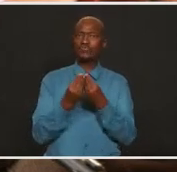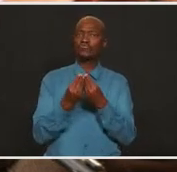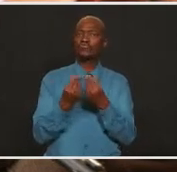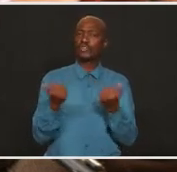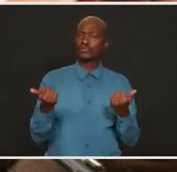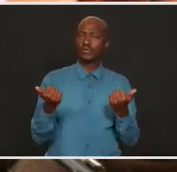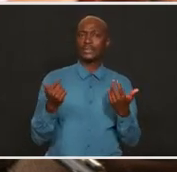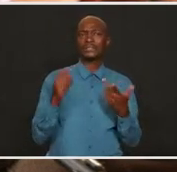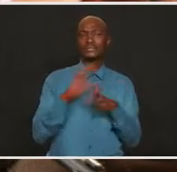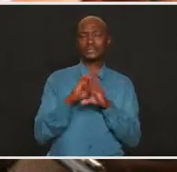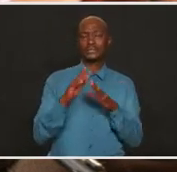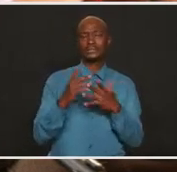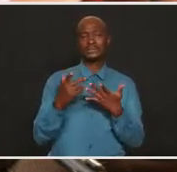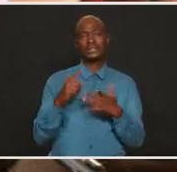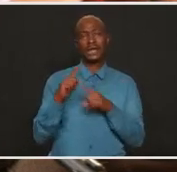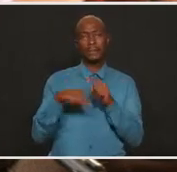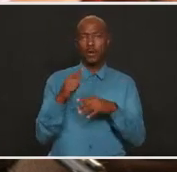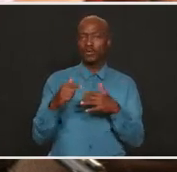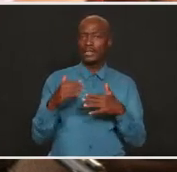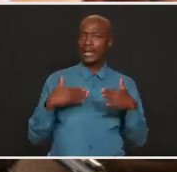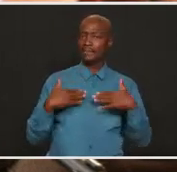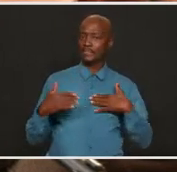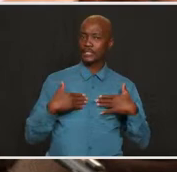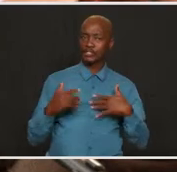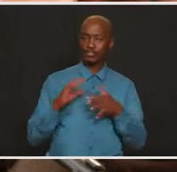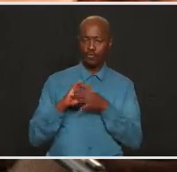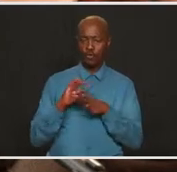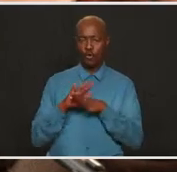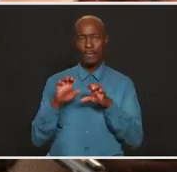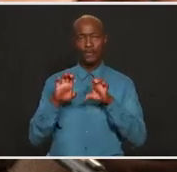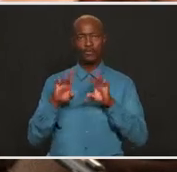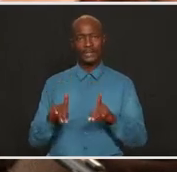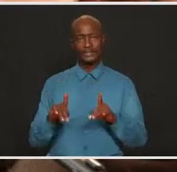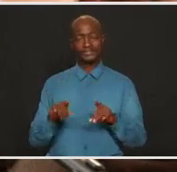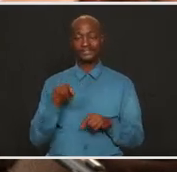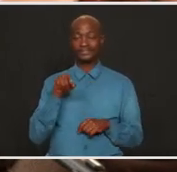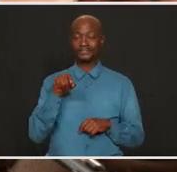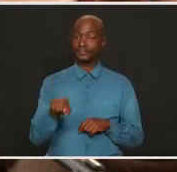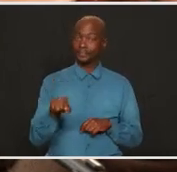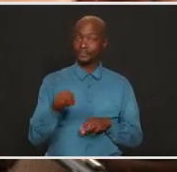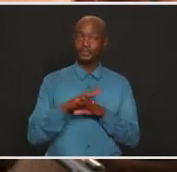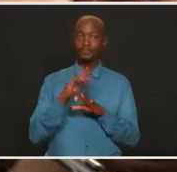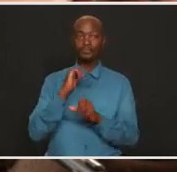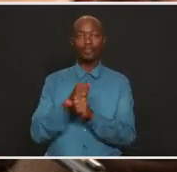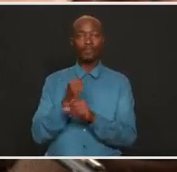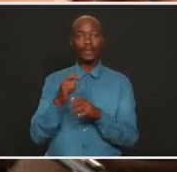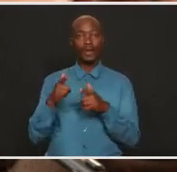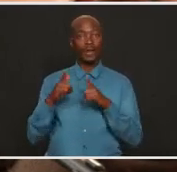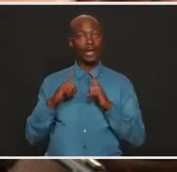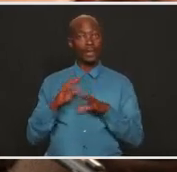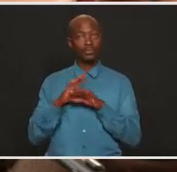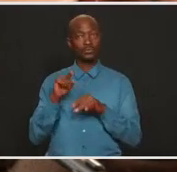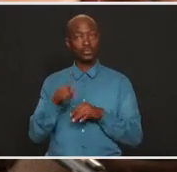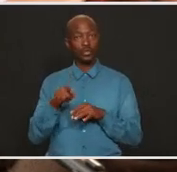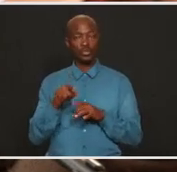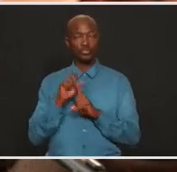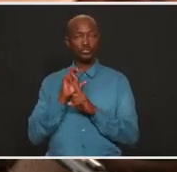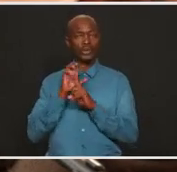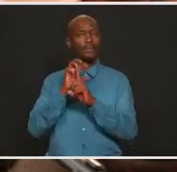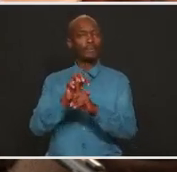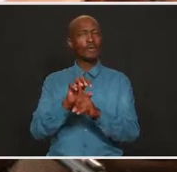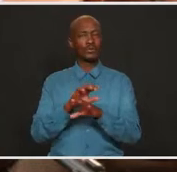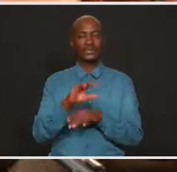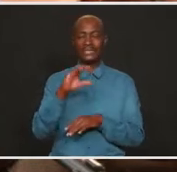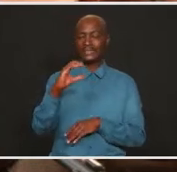registration and administration of home education this will allow her to make regulations and this will allow her to impose